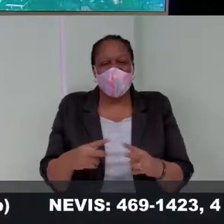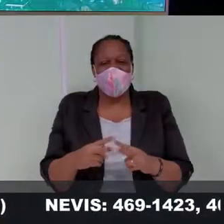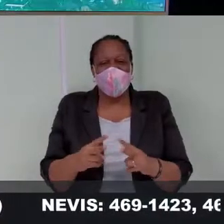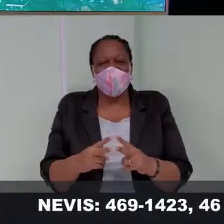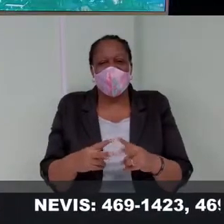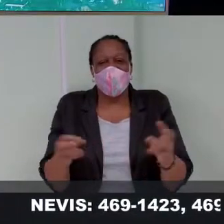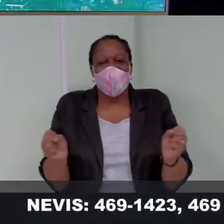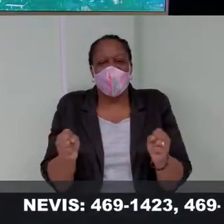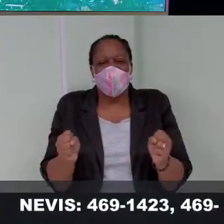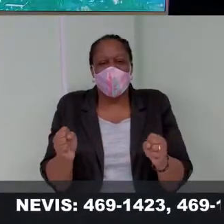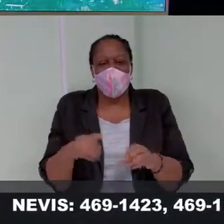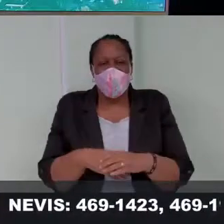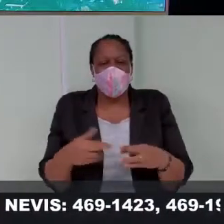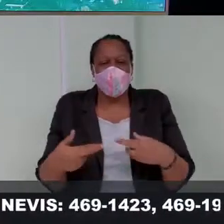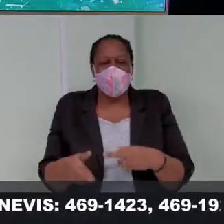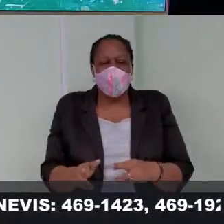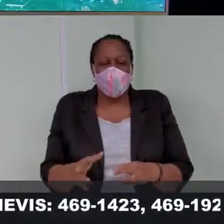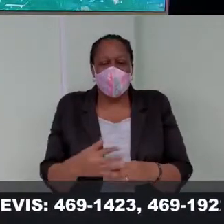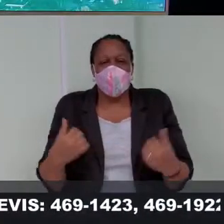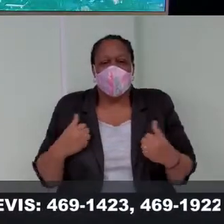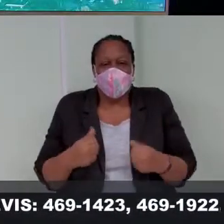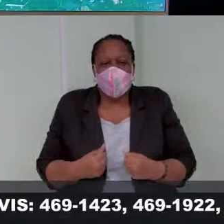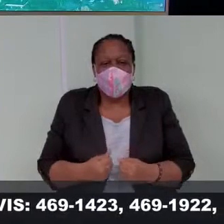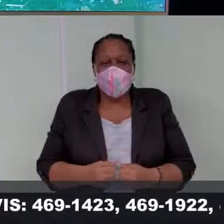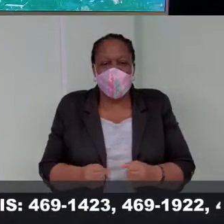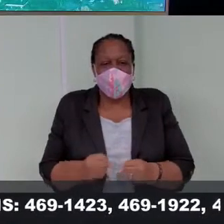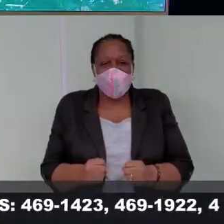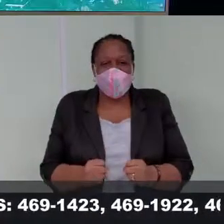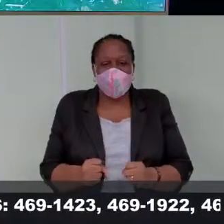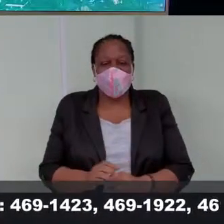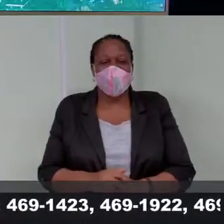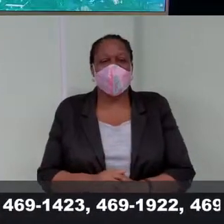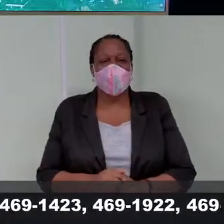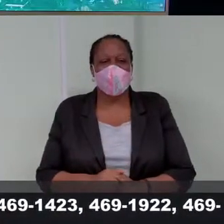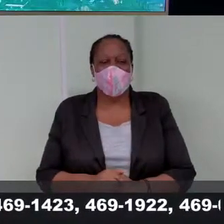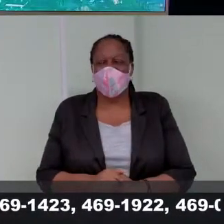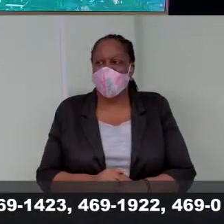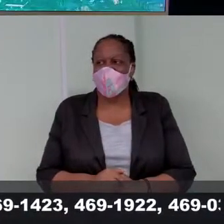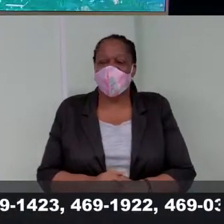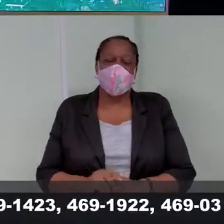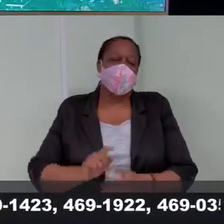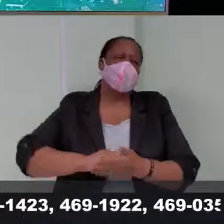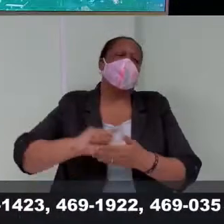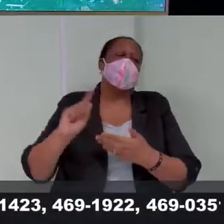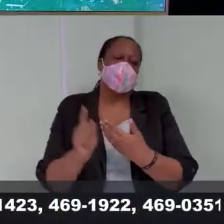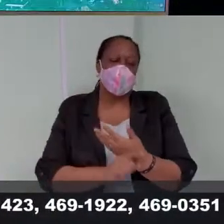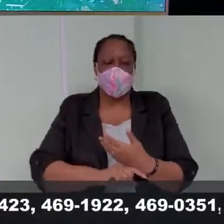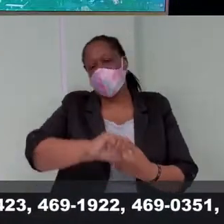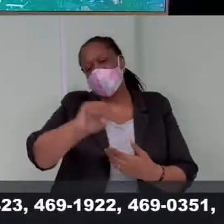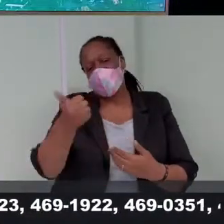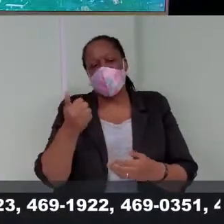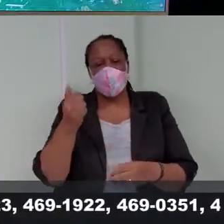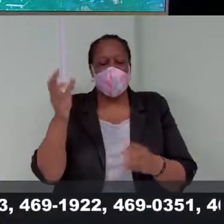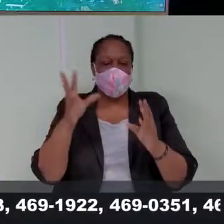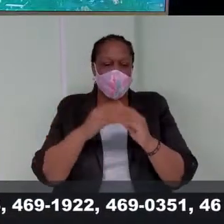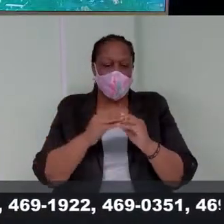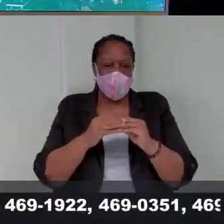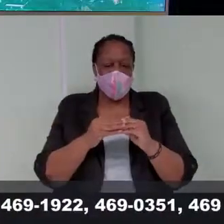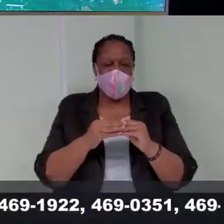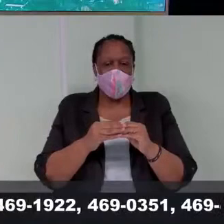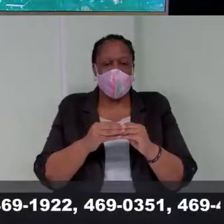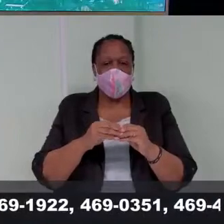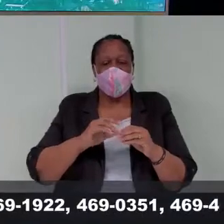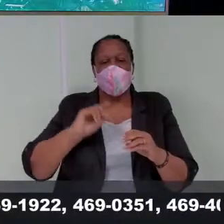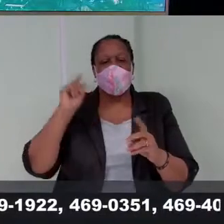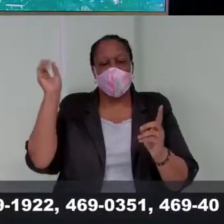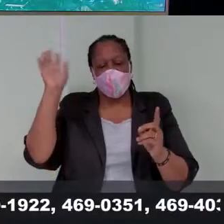Thanks to everybody. Next week, we will see you for another NEOC COVID-19 weekly briefing.